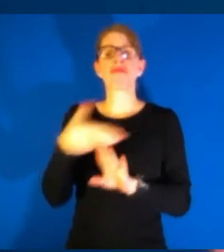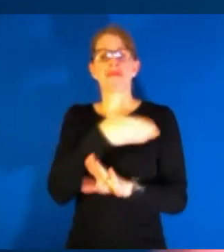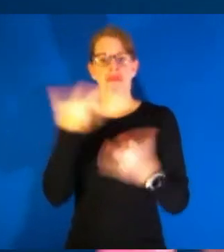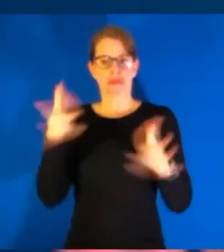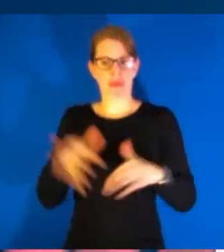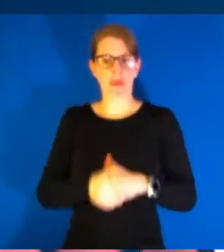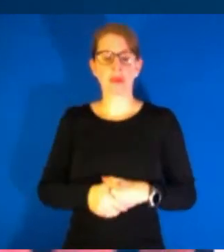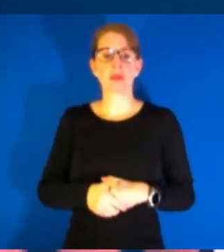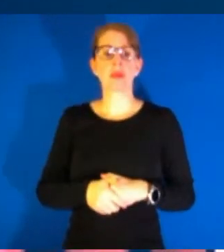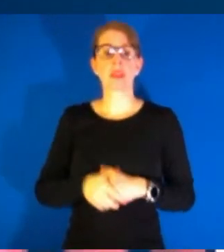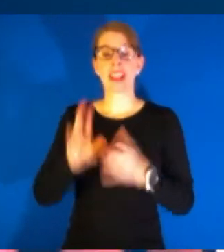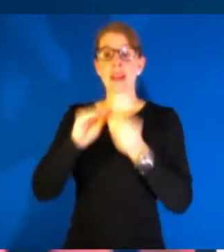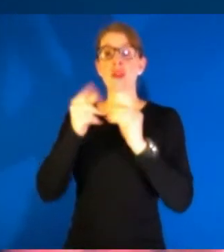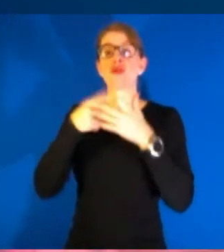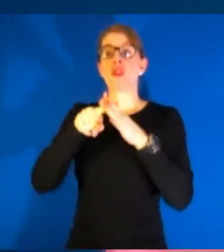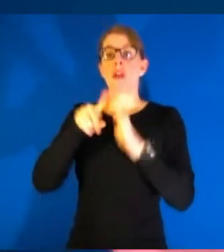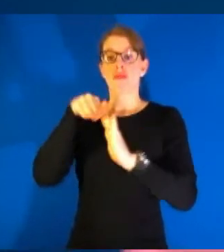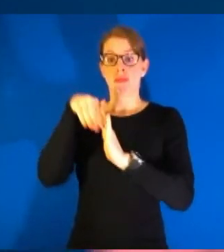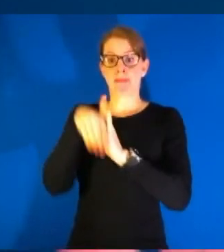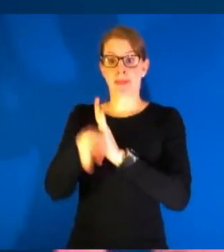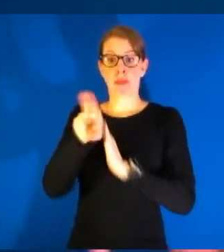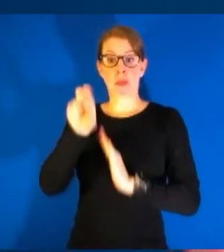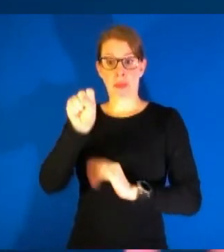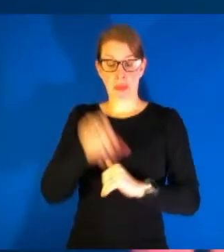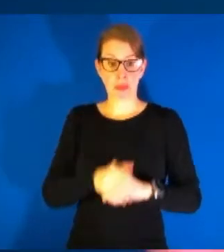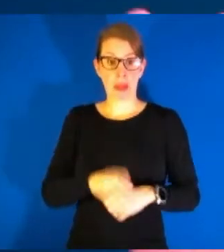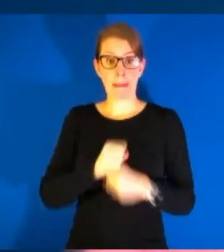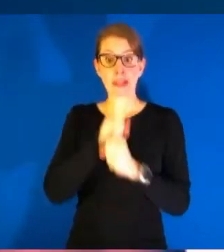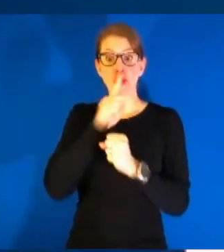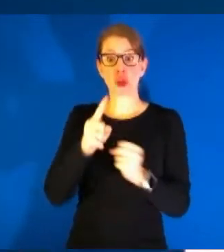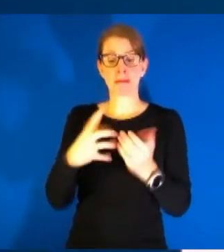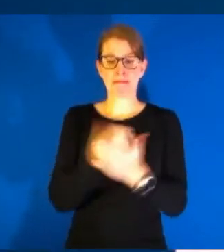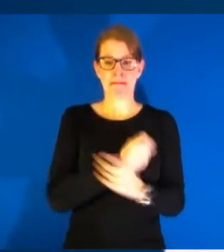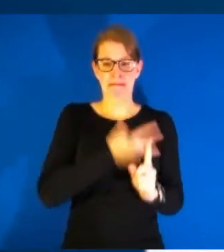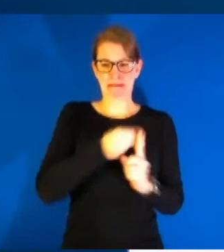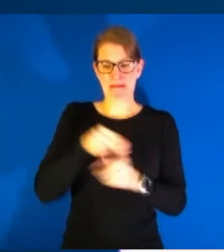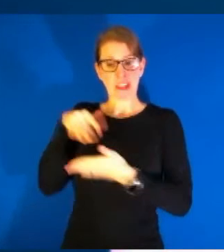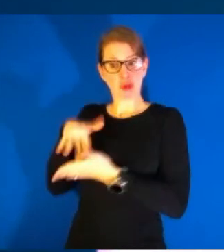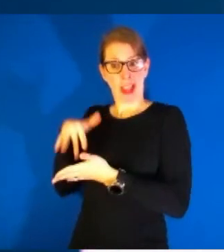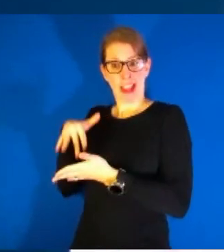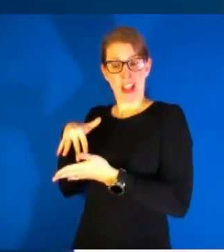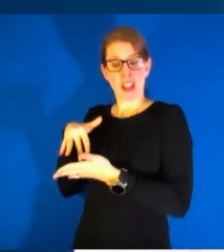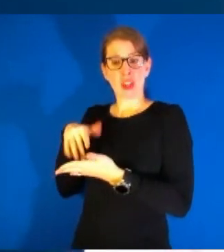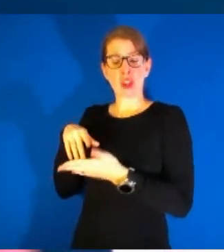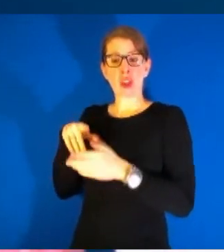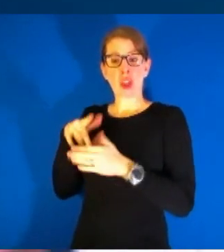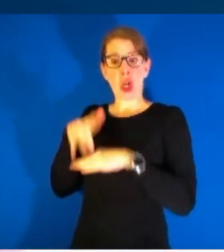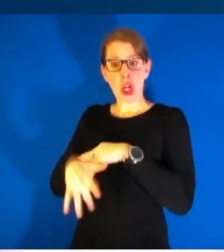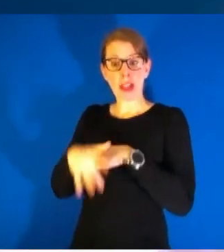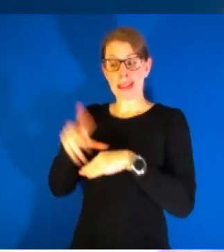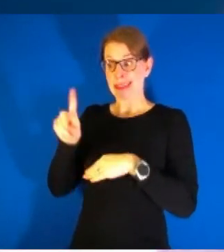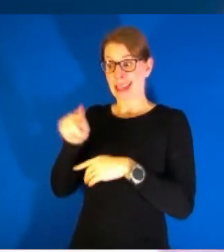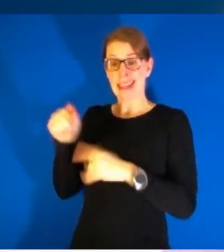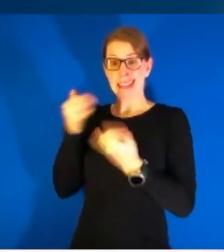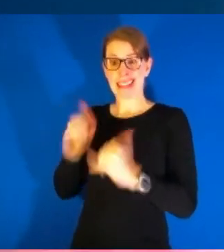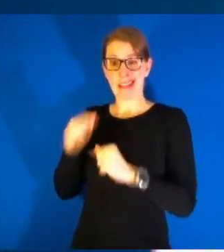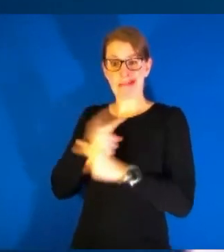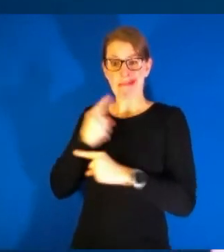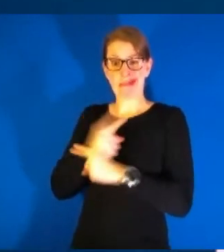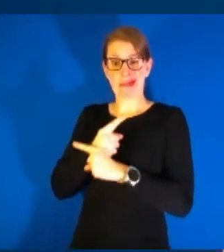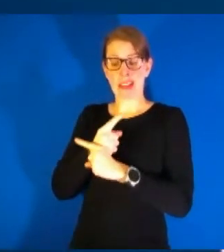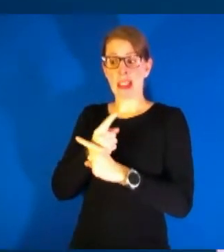numbers start falling in the United States to make sure that you get the vaccine trial early enough that the data is A, still relevant, and B, still